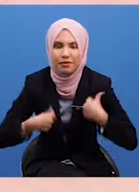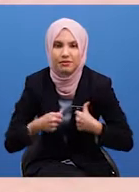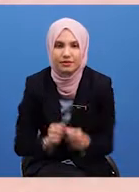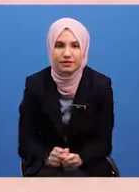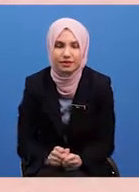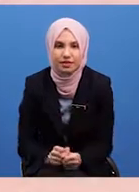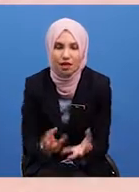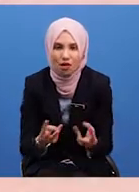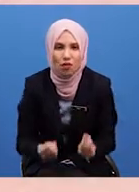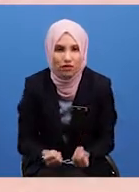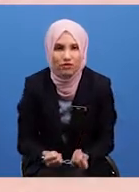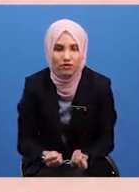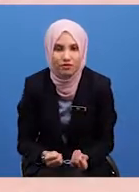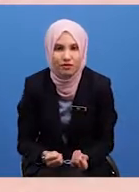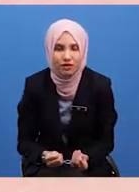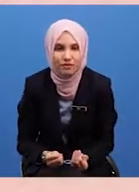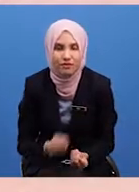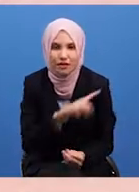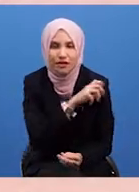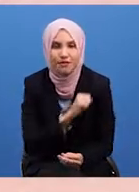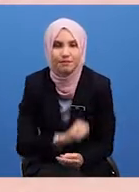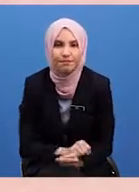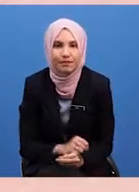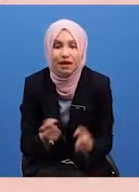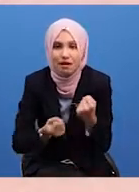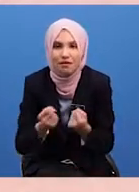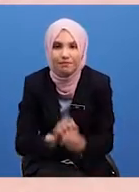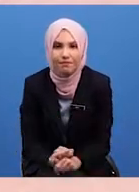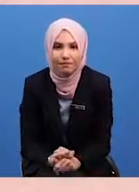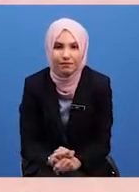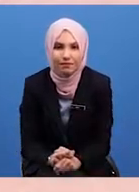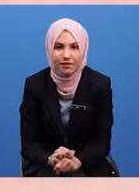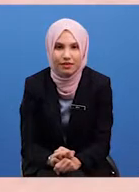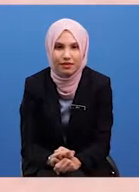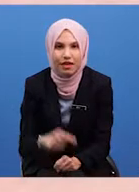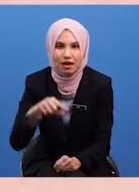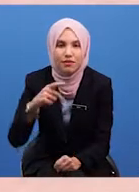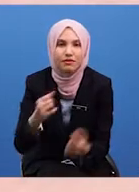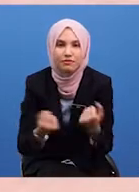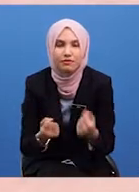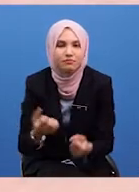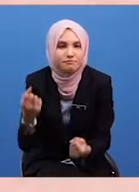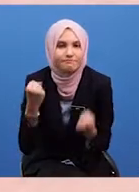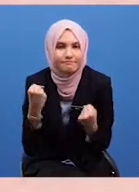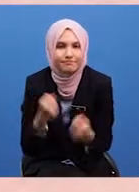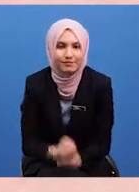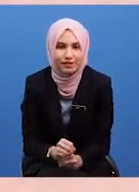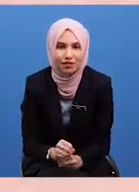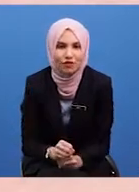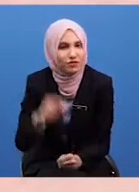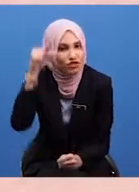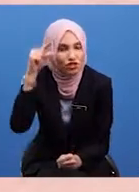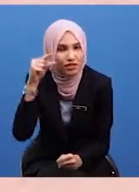to become a Grand Prix driver. Marge is also a brave girl. She confronts Job